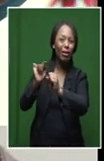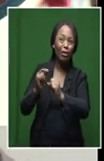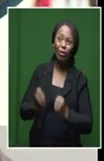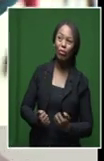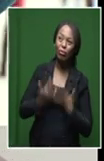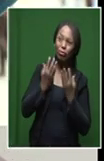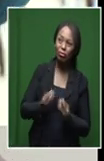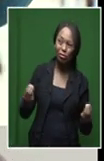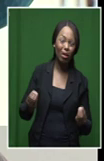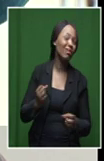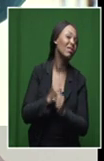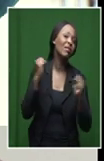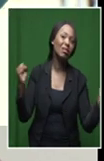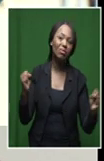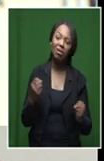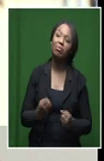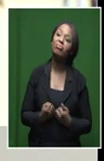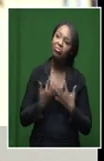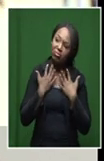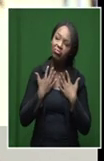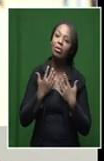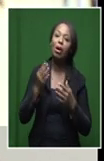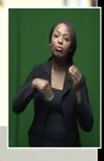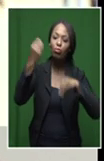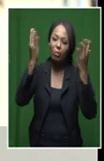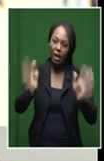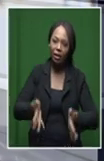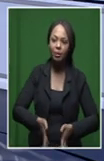thina intanga zethu phatha miba abantu abadala.